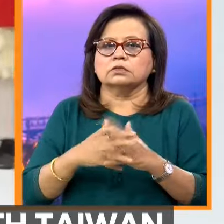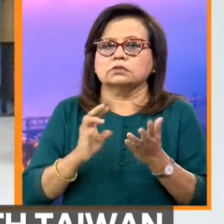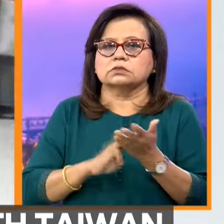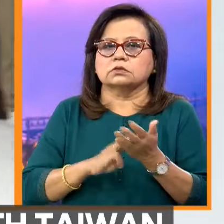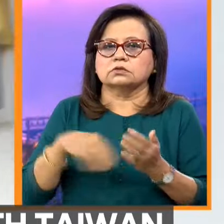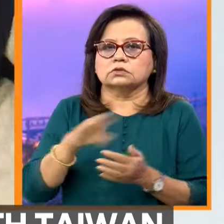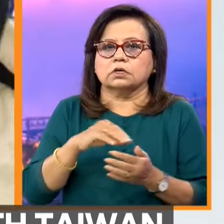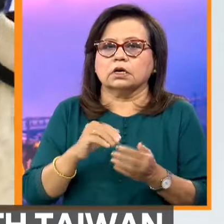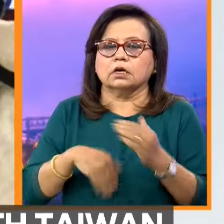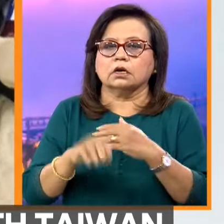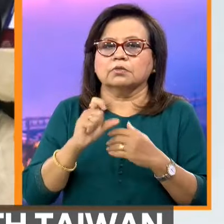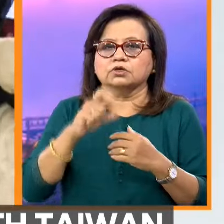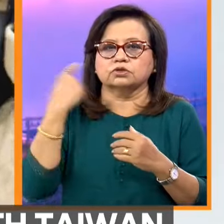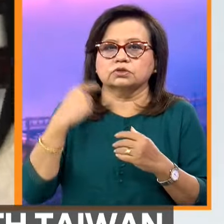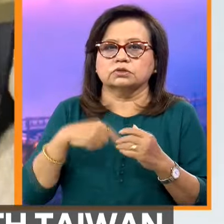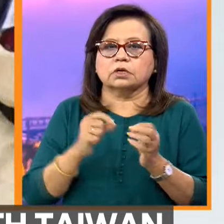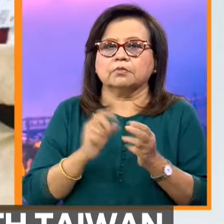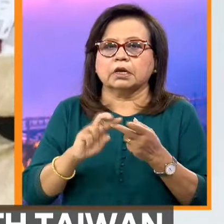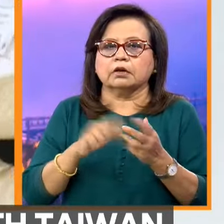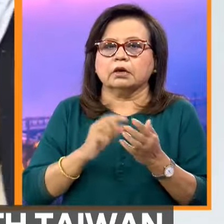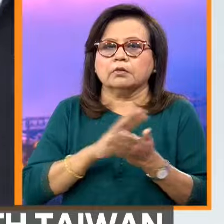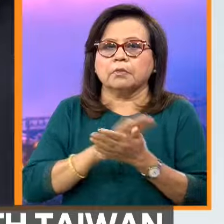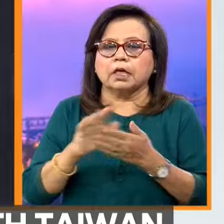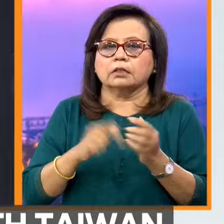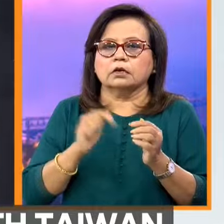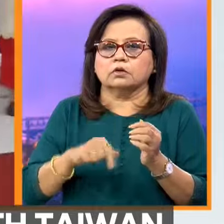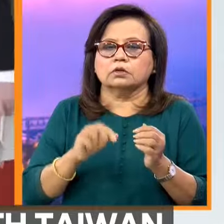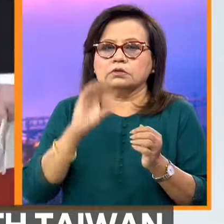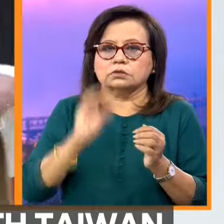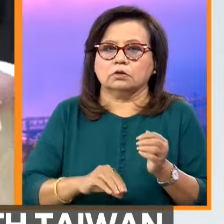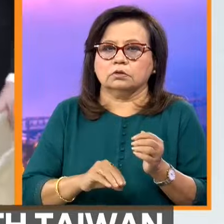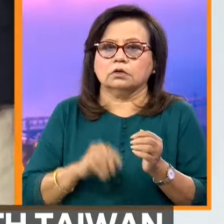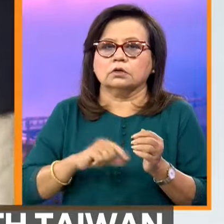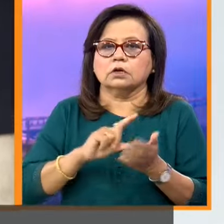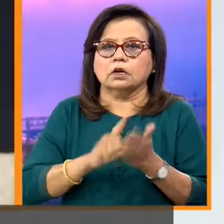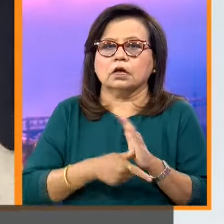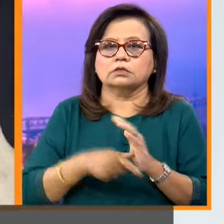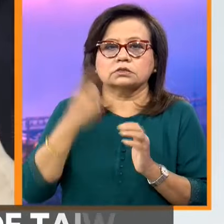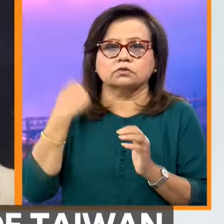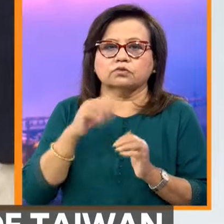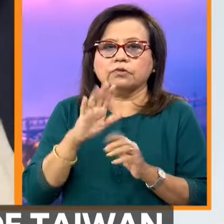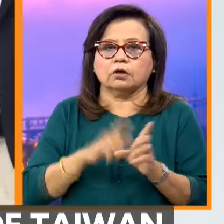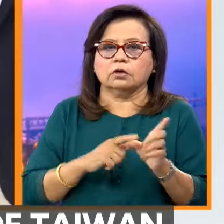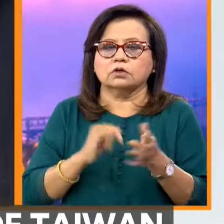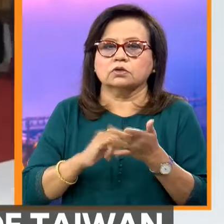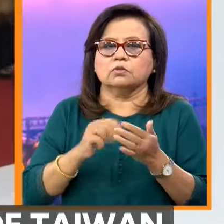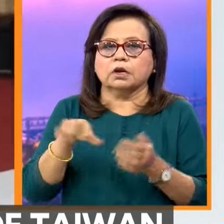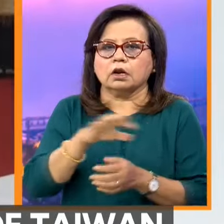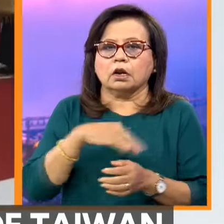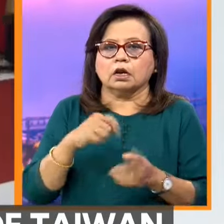to statehood, but China has been whittling this down. In the last 5 years, Solomon